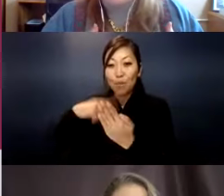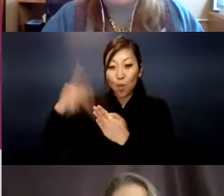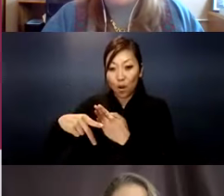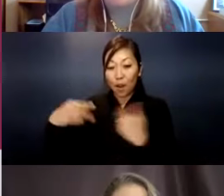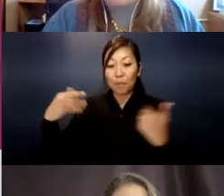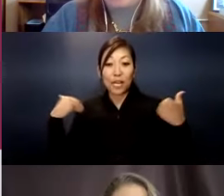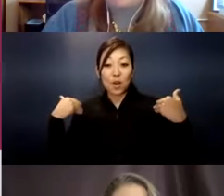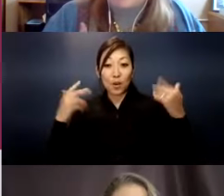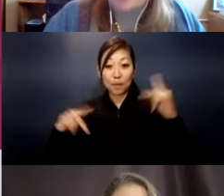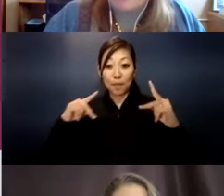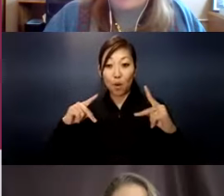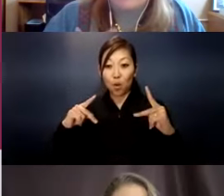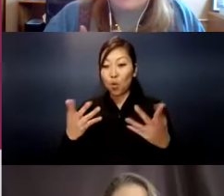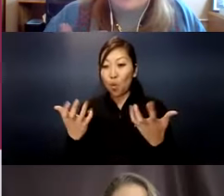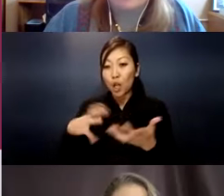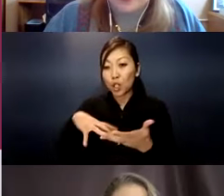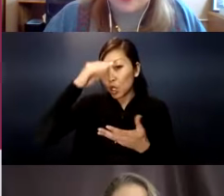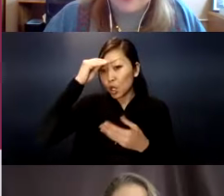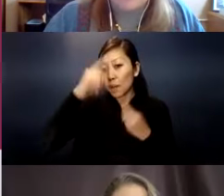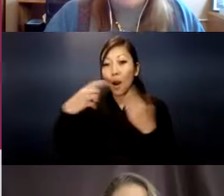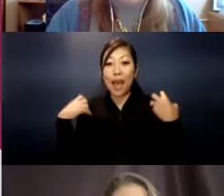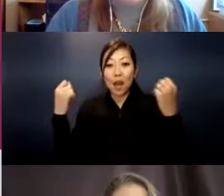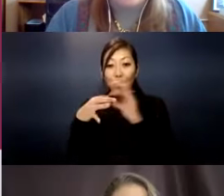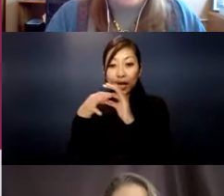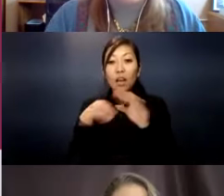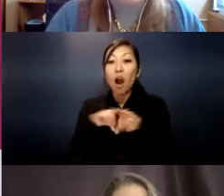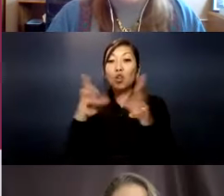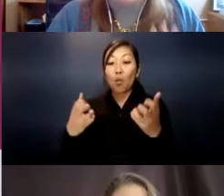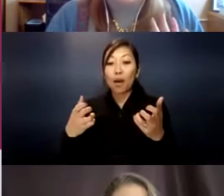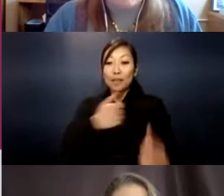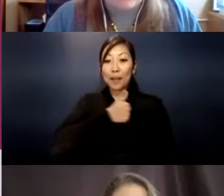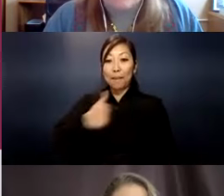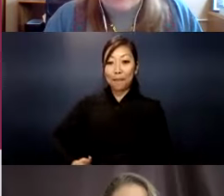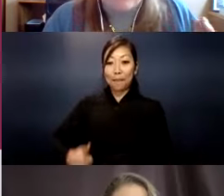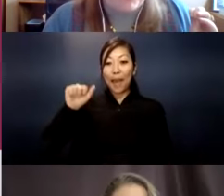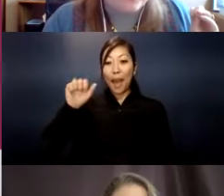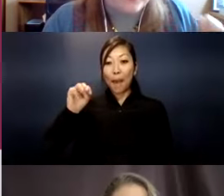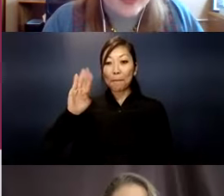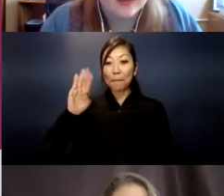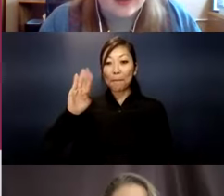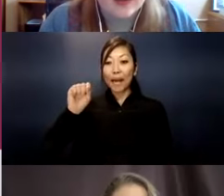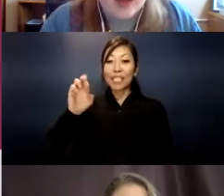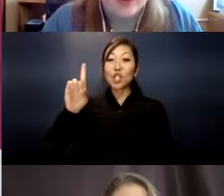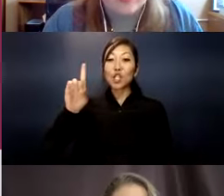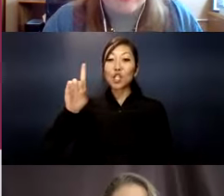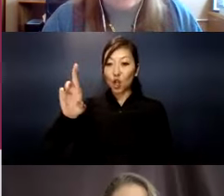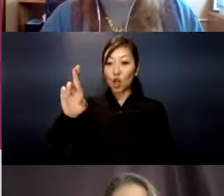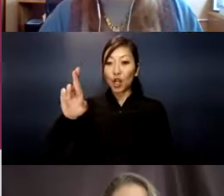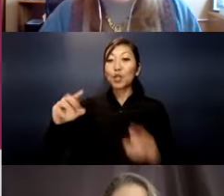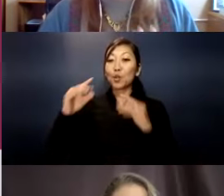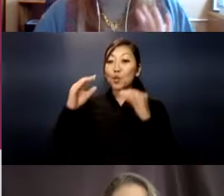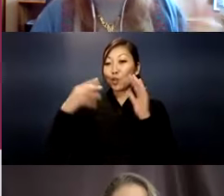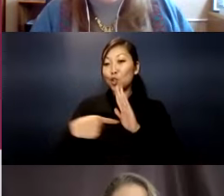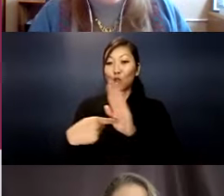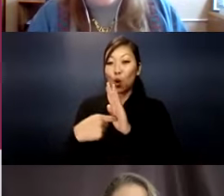interested in being healthy relationship ambassadors for their peers. It's a great program. I've put the link